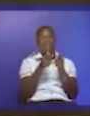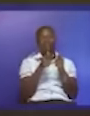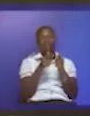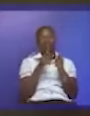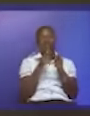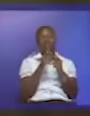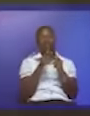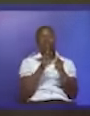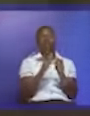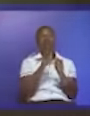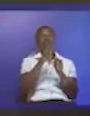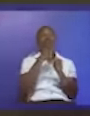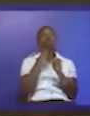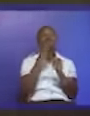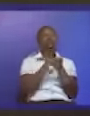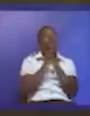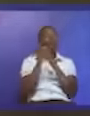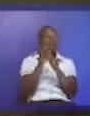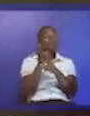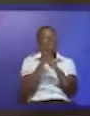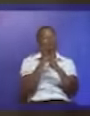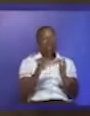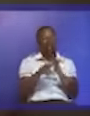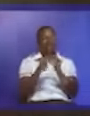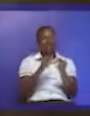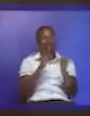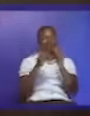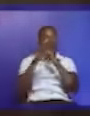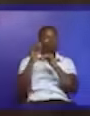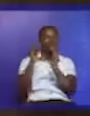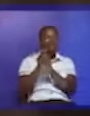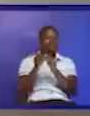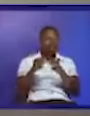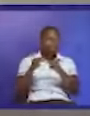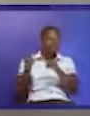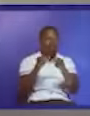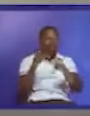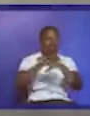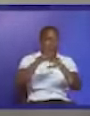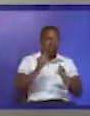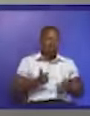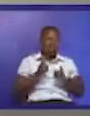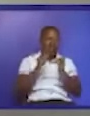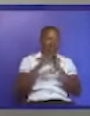watch the power of God move over your life and your situation.